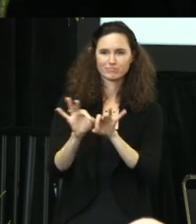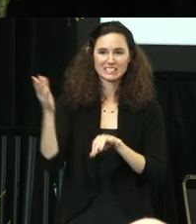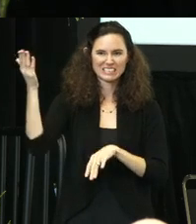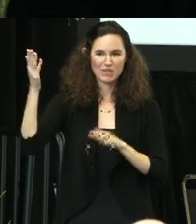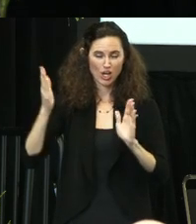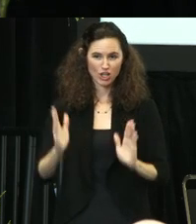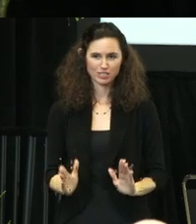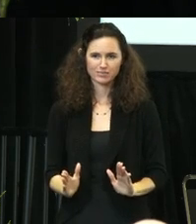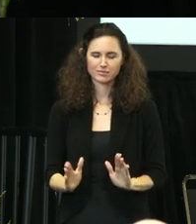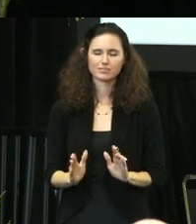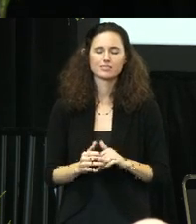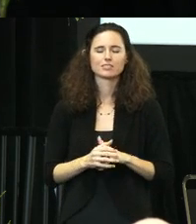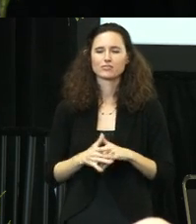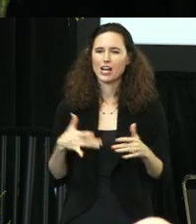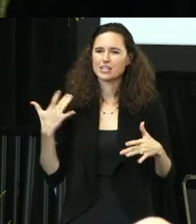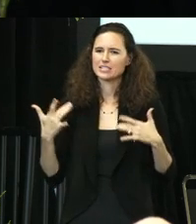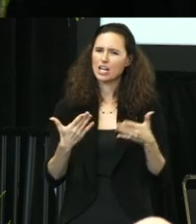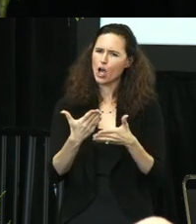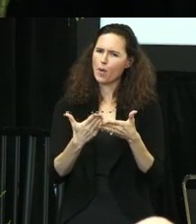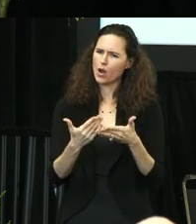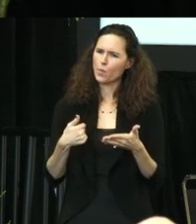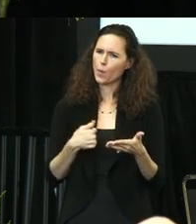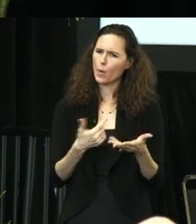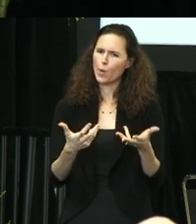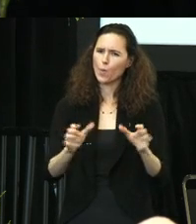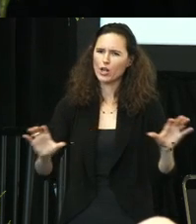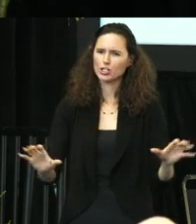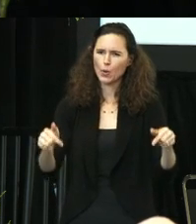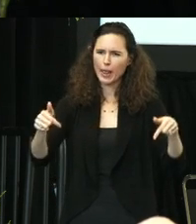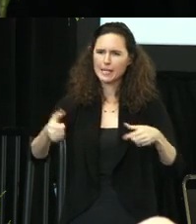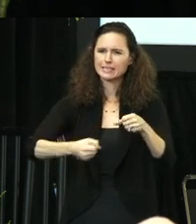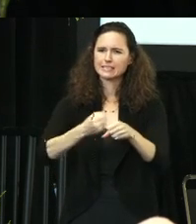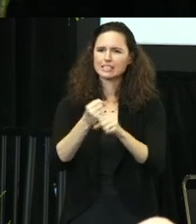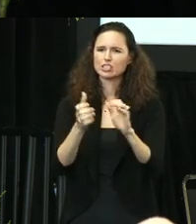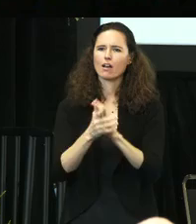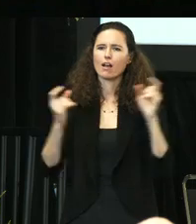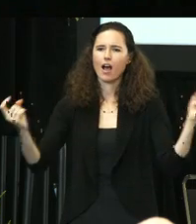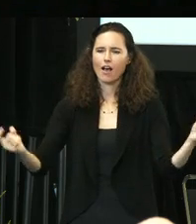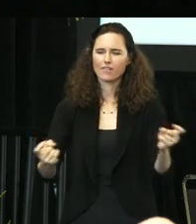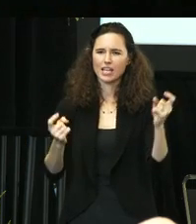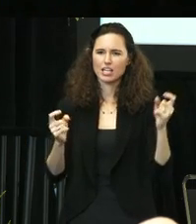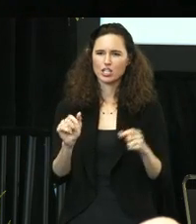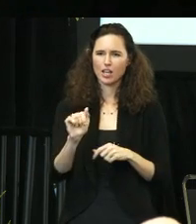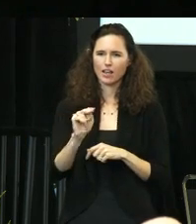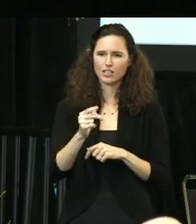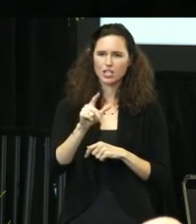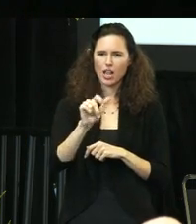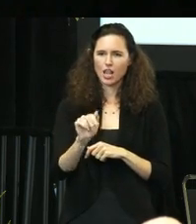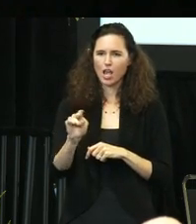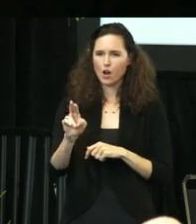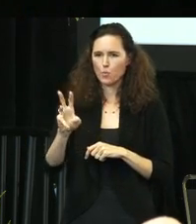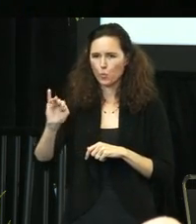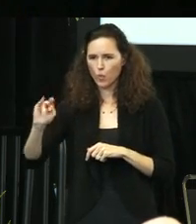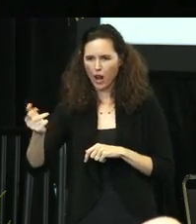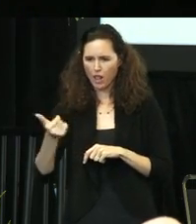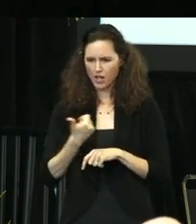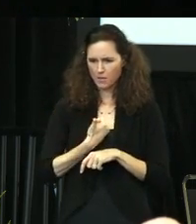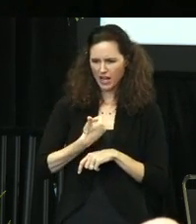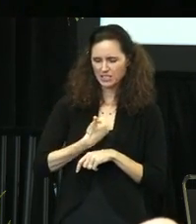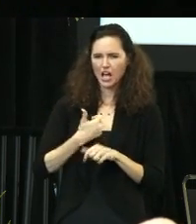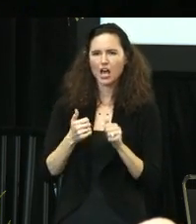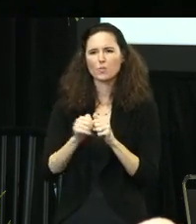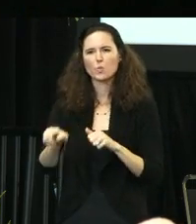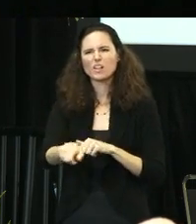excuse me. So part of what we wanted to do with this year's convocation, Angela Browning, our presidential fellow, and myself co-chaired along